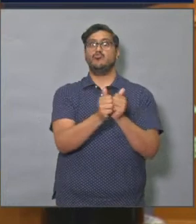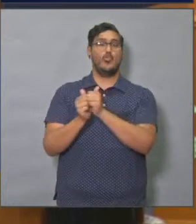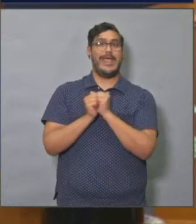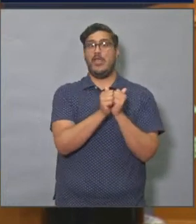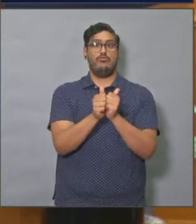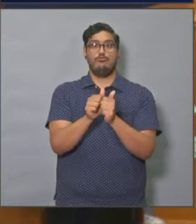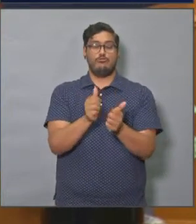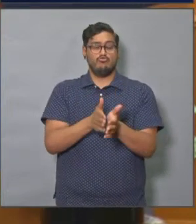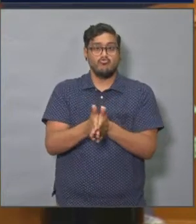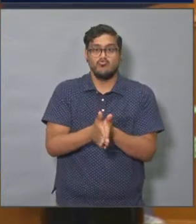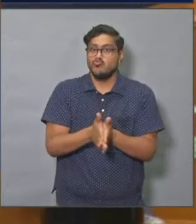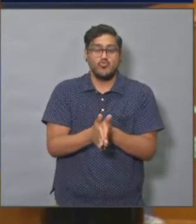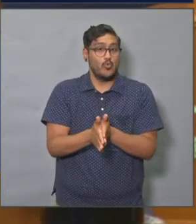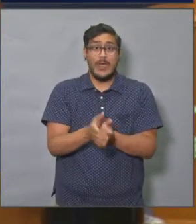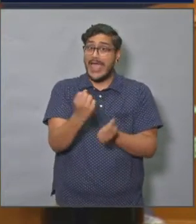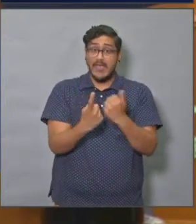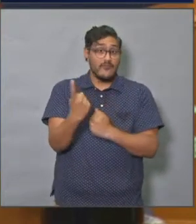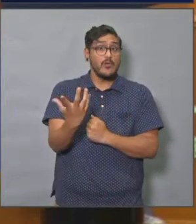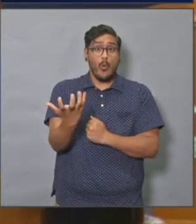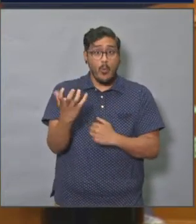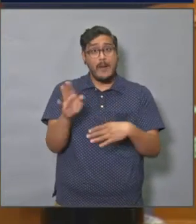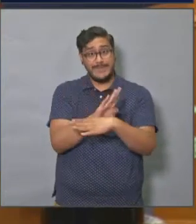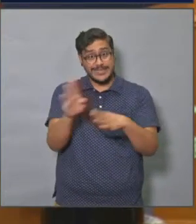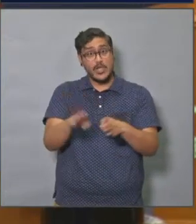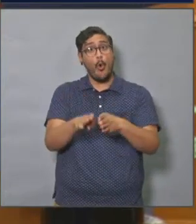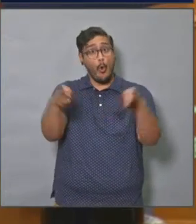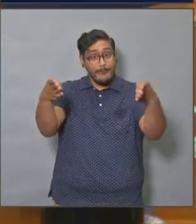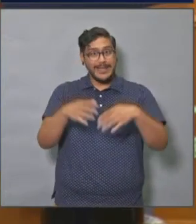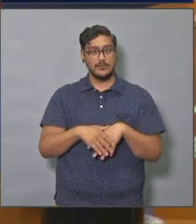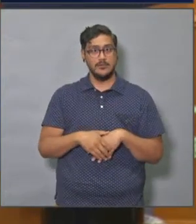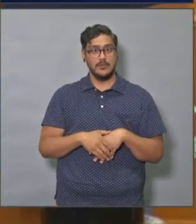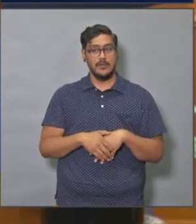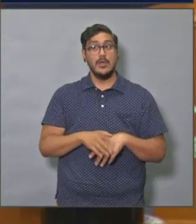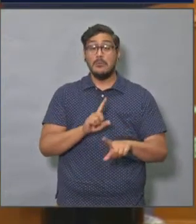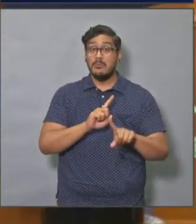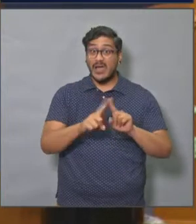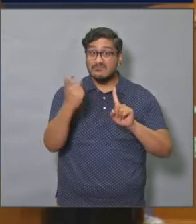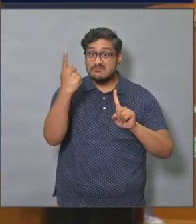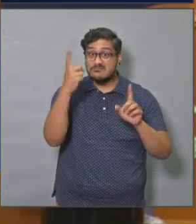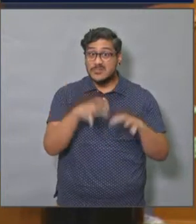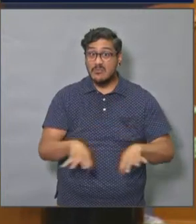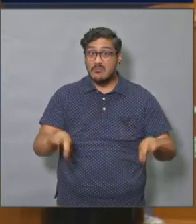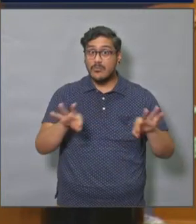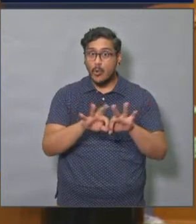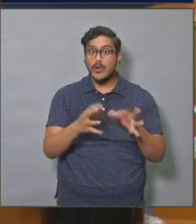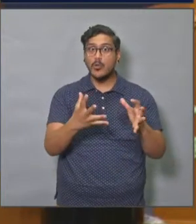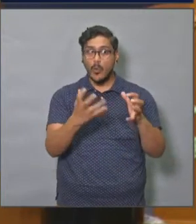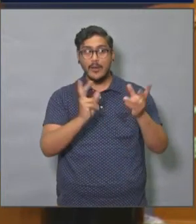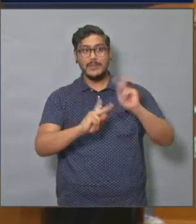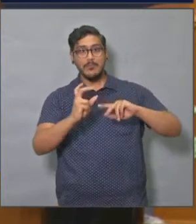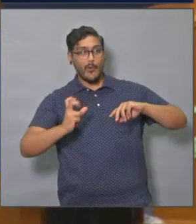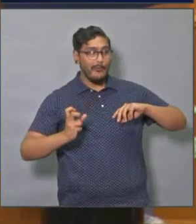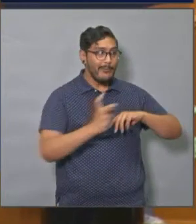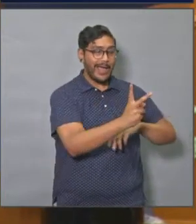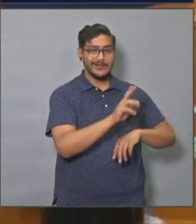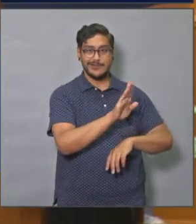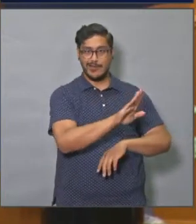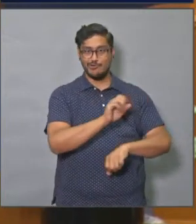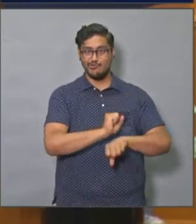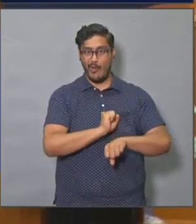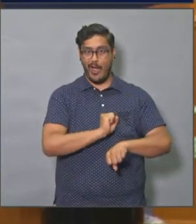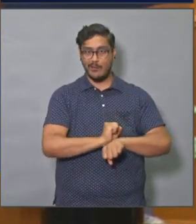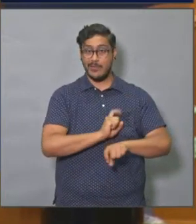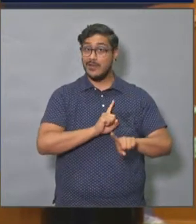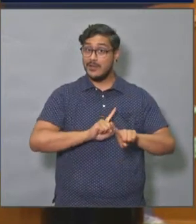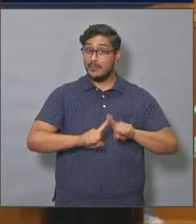together. We all want sectors to reopen. We're desperate to make sure that people can get back to their jobs, and we just need to